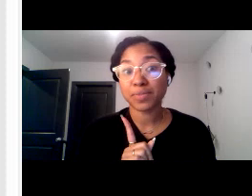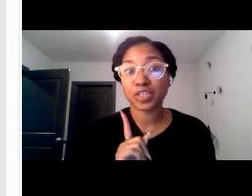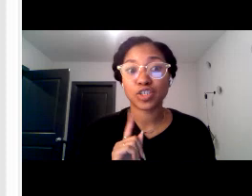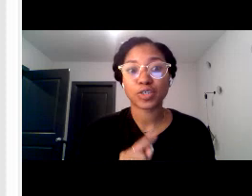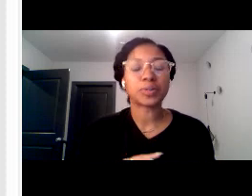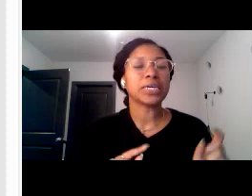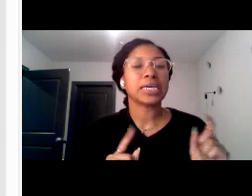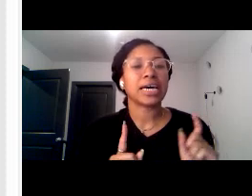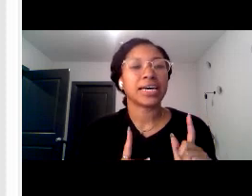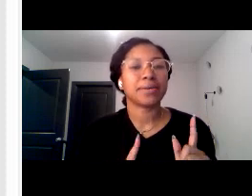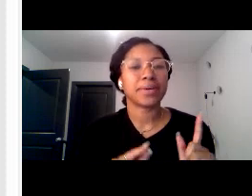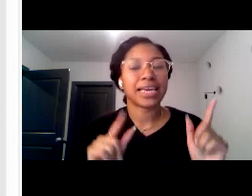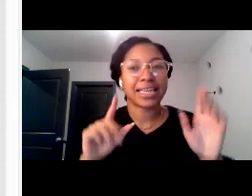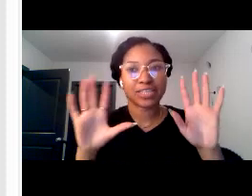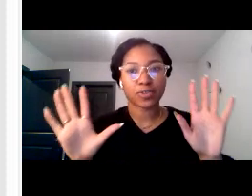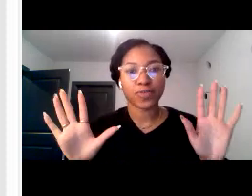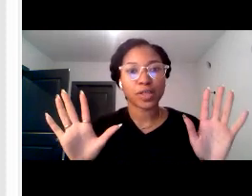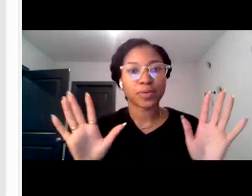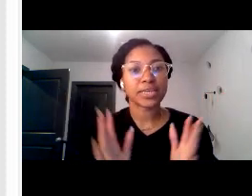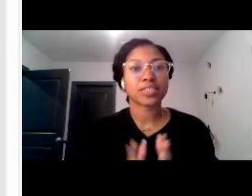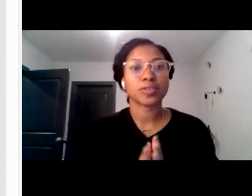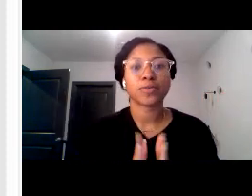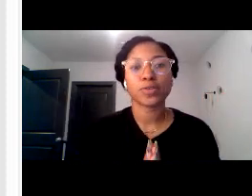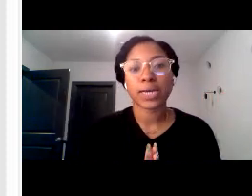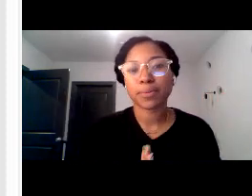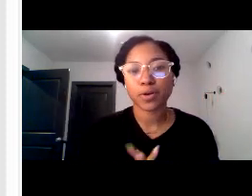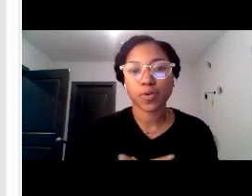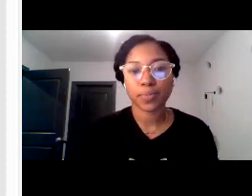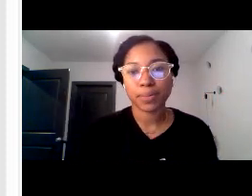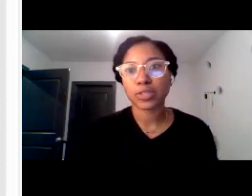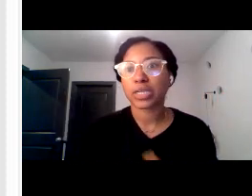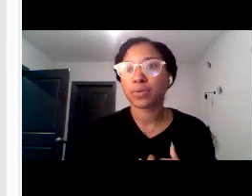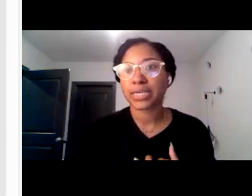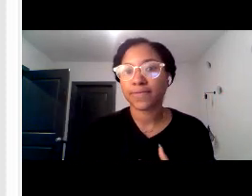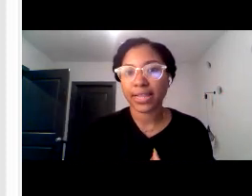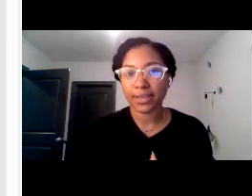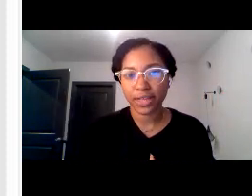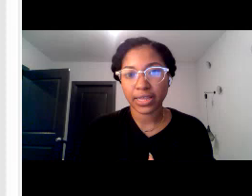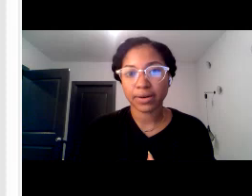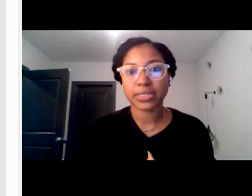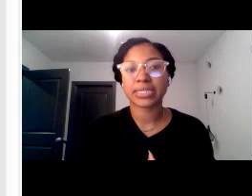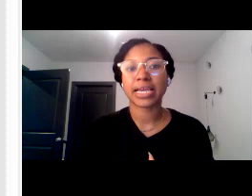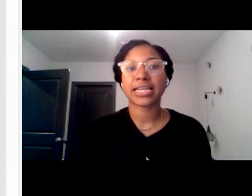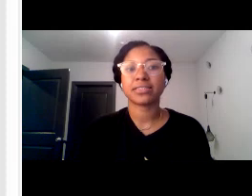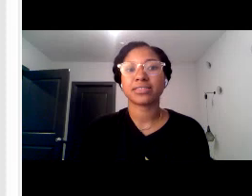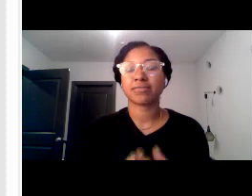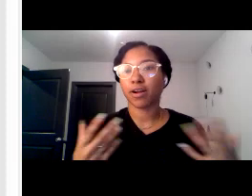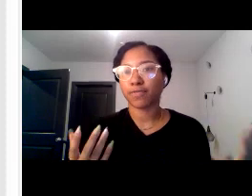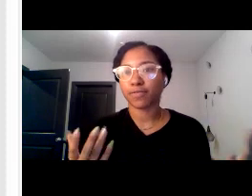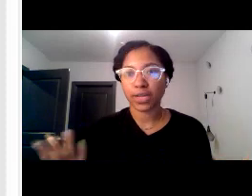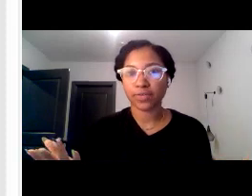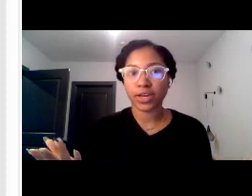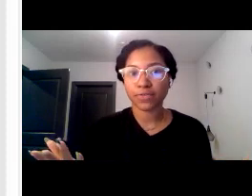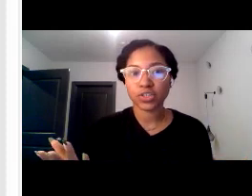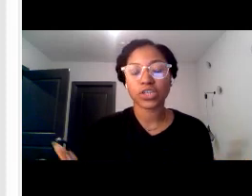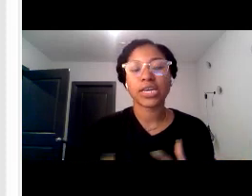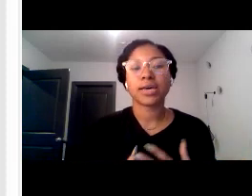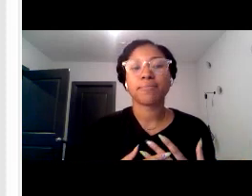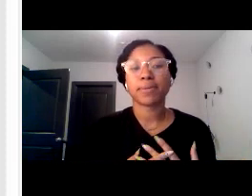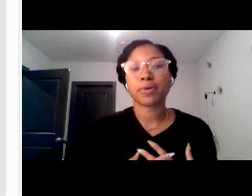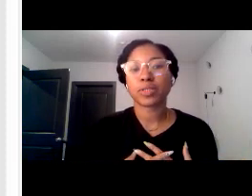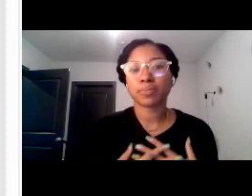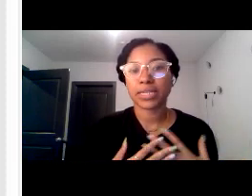are not limited to. And these are the following. So a full-time AmeriCorps member is going to receive that living allowance, and they're offered health